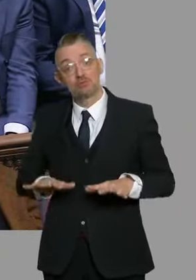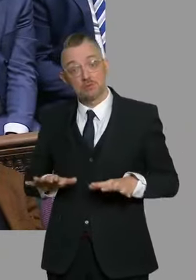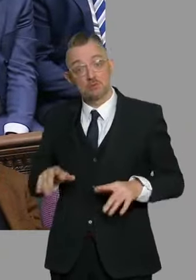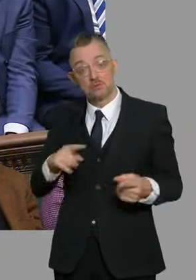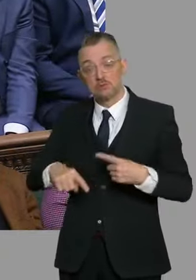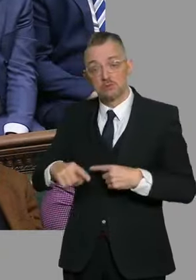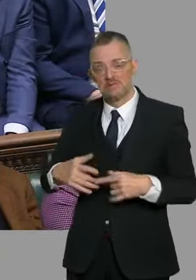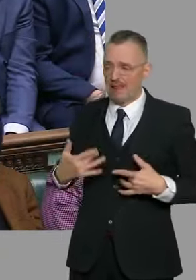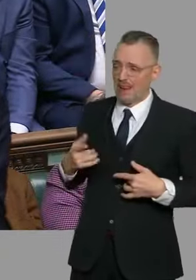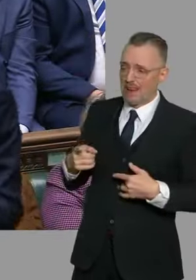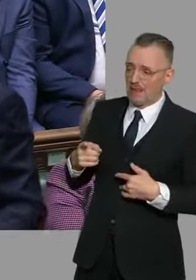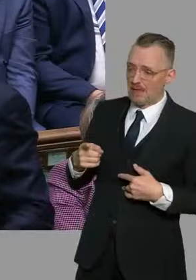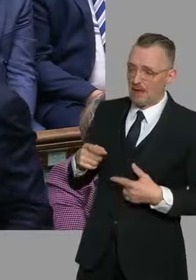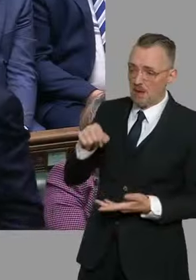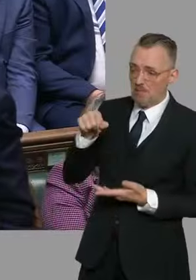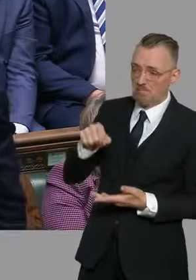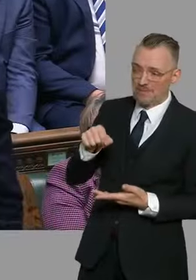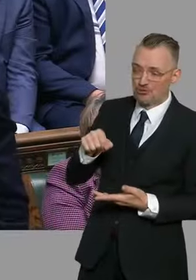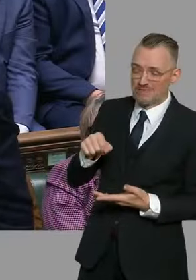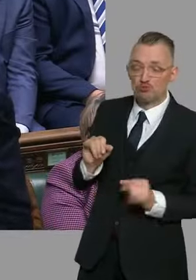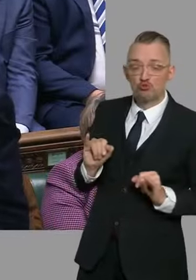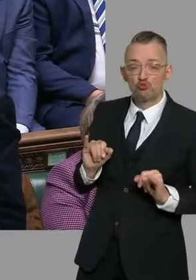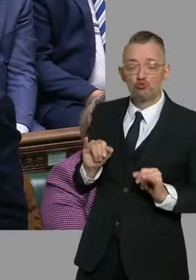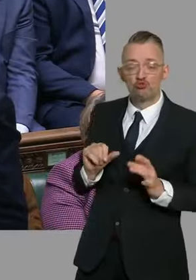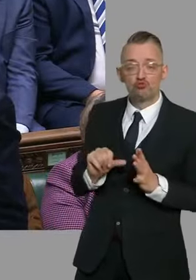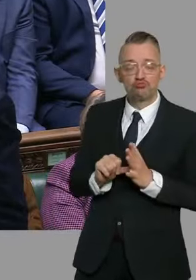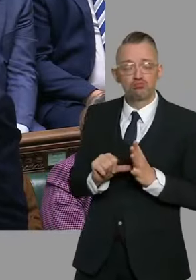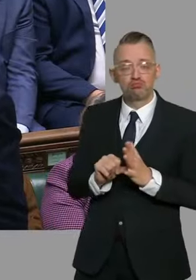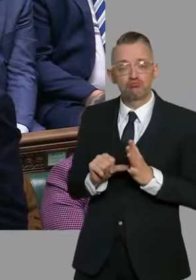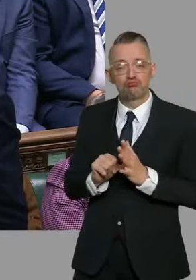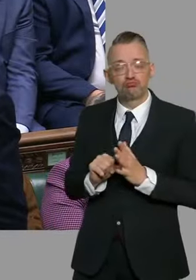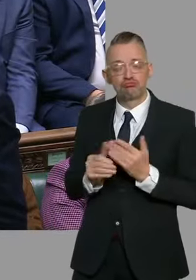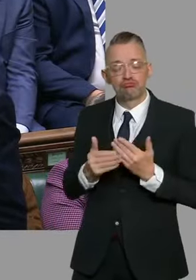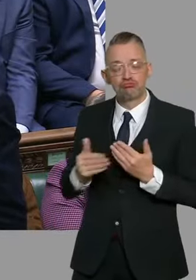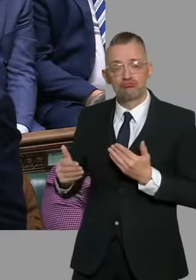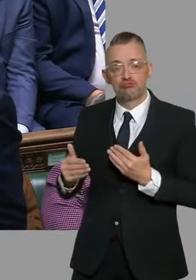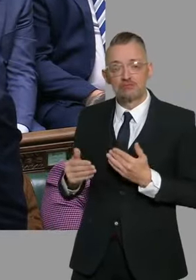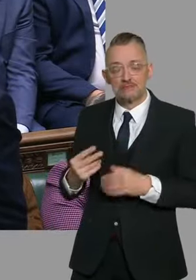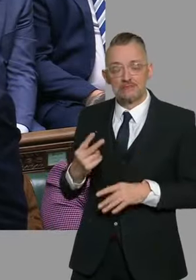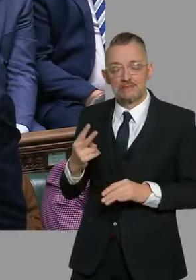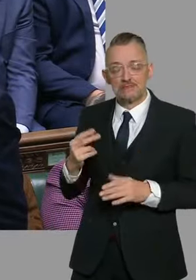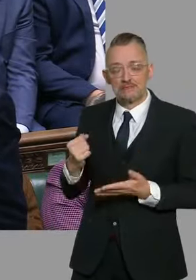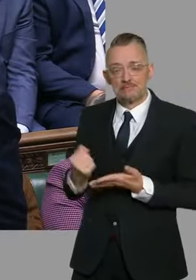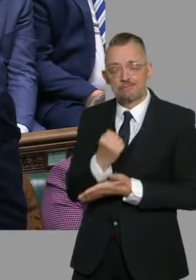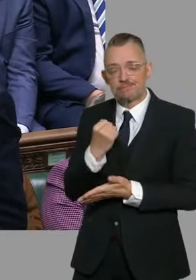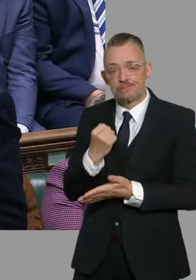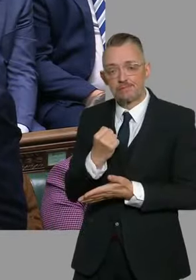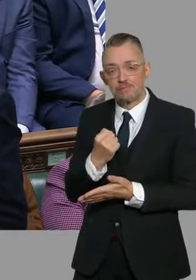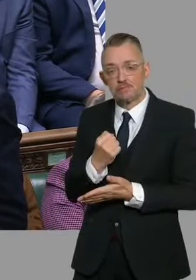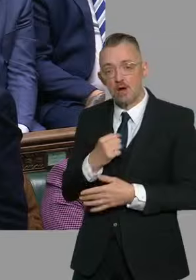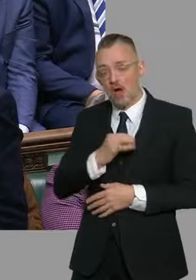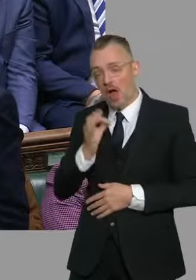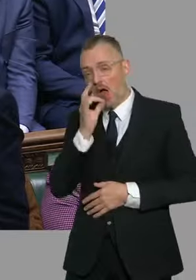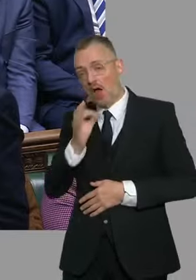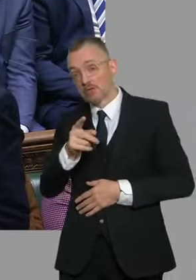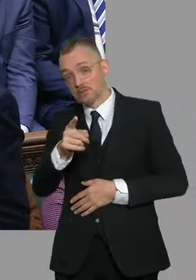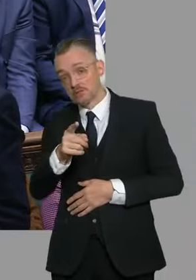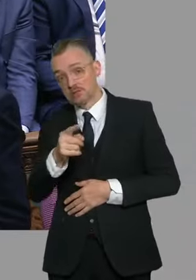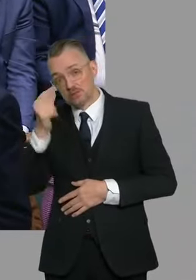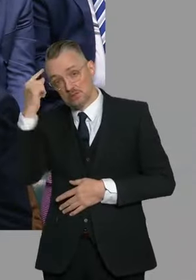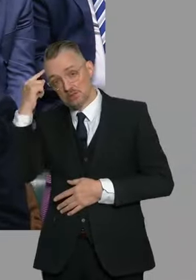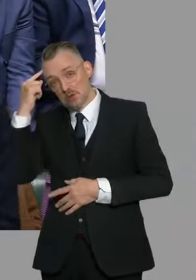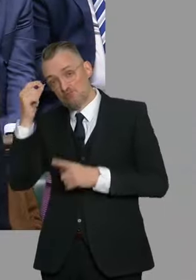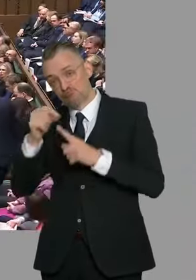blow. So will the Prime Minister change course and recognise the vital role that British family